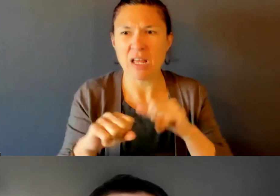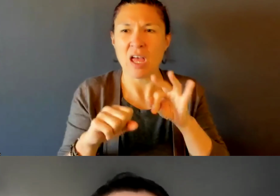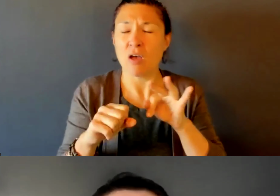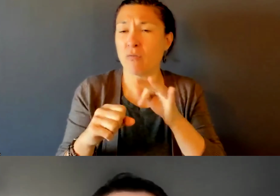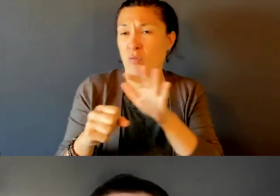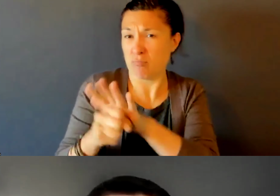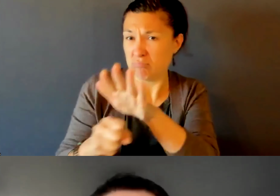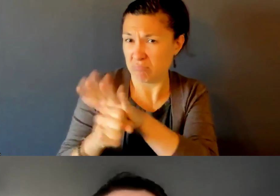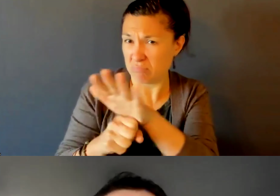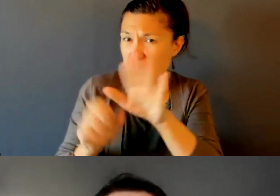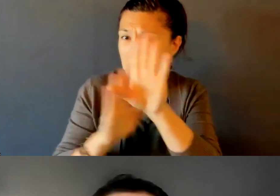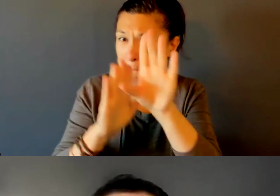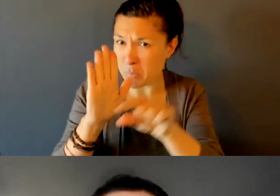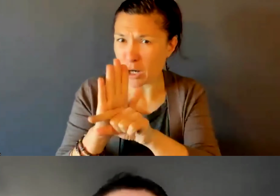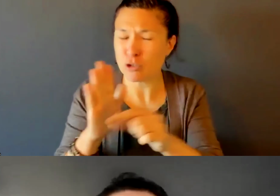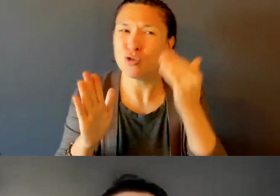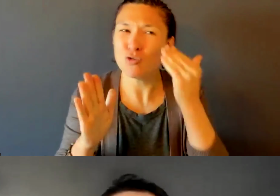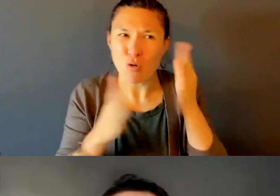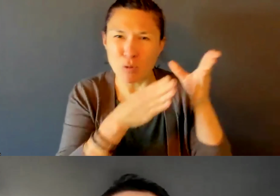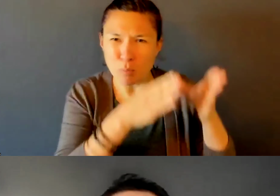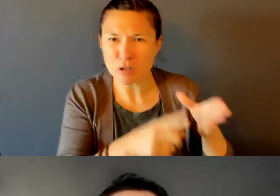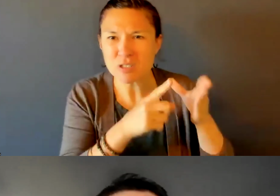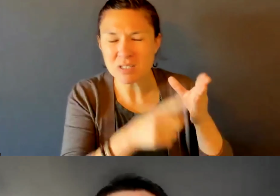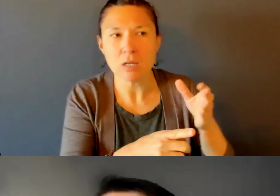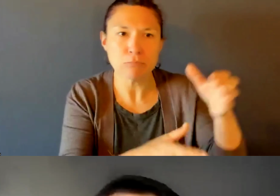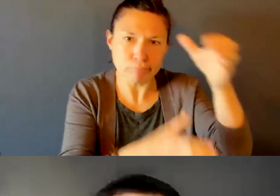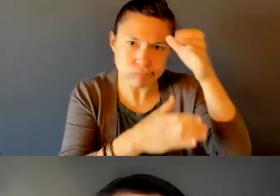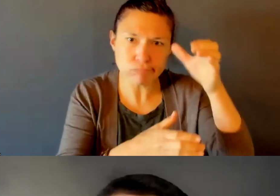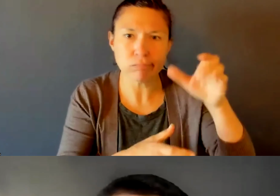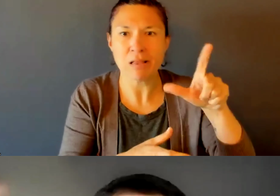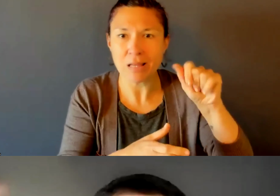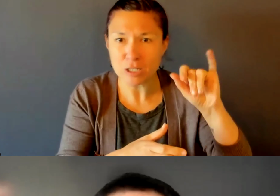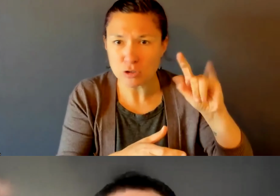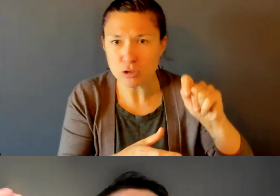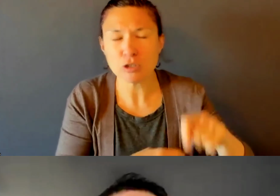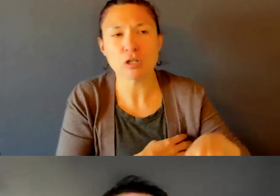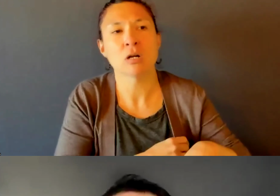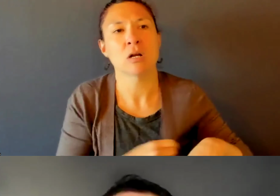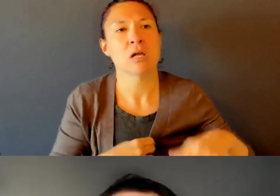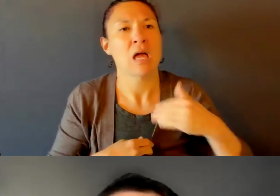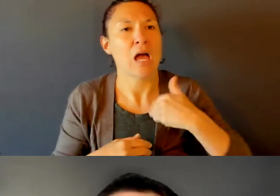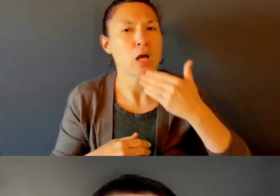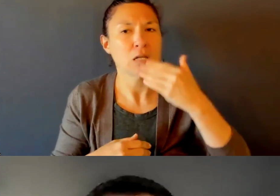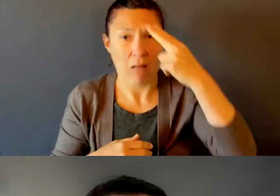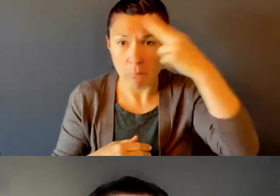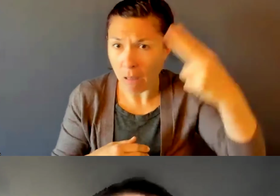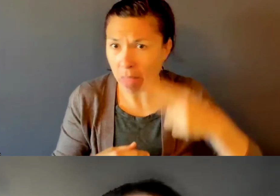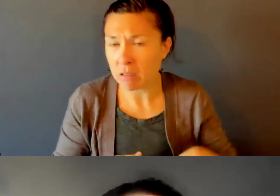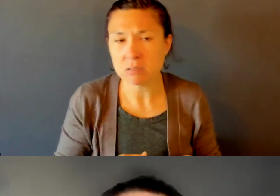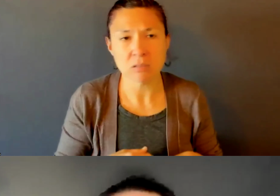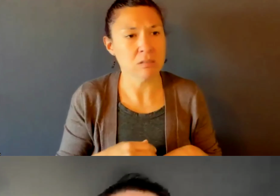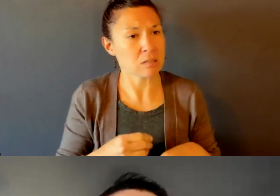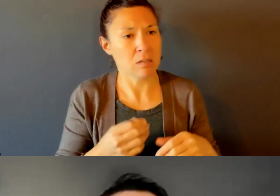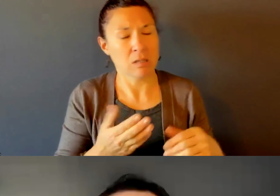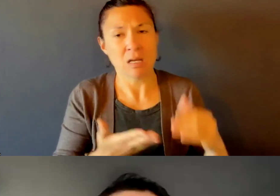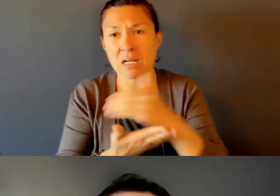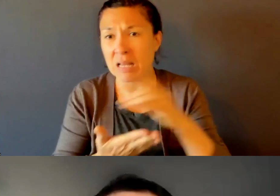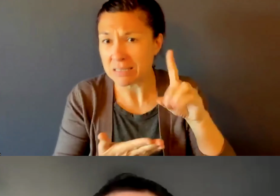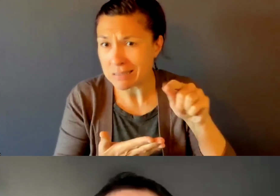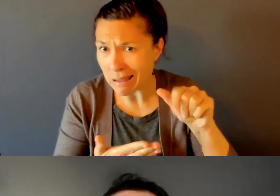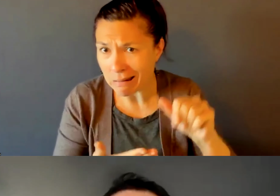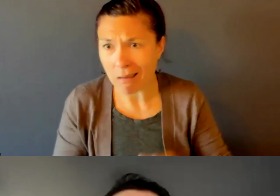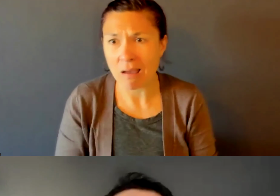this person has read the literature, and this person has like a hypothesis, this person collected data, if that's appropriate,